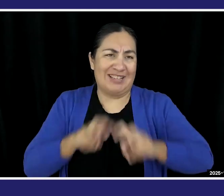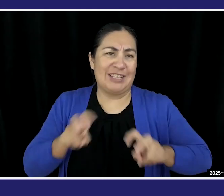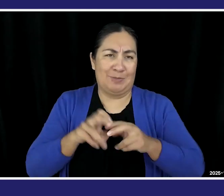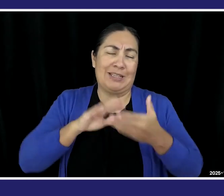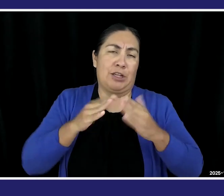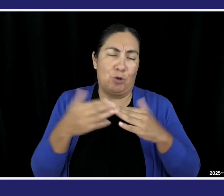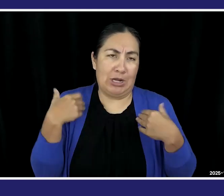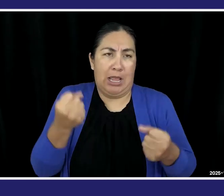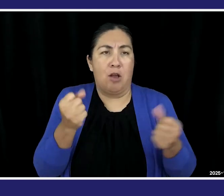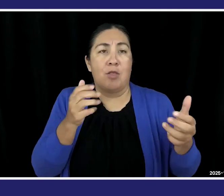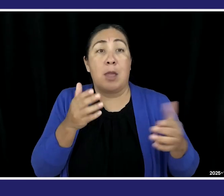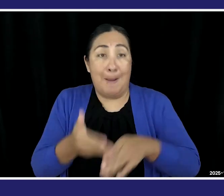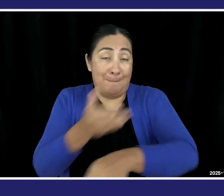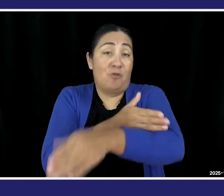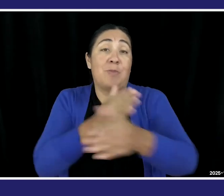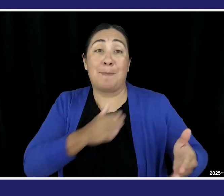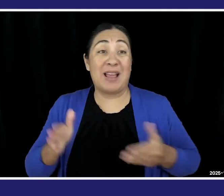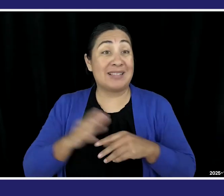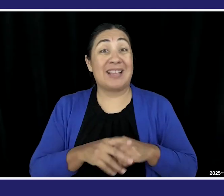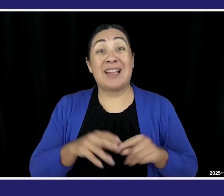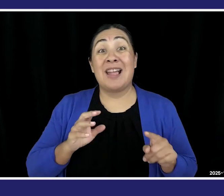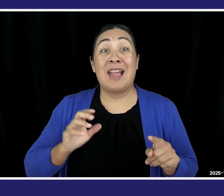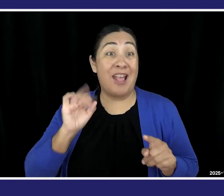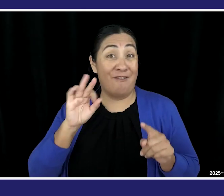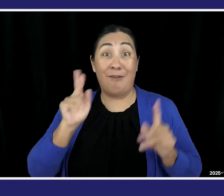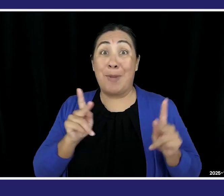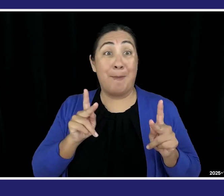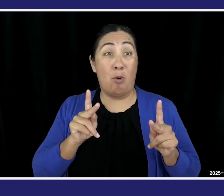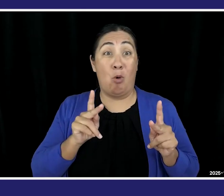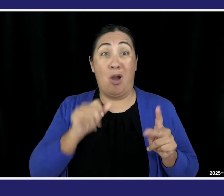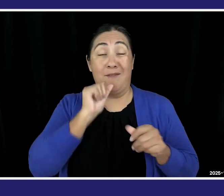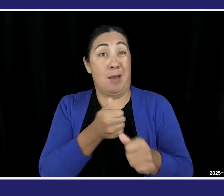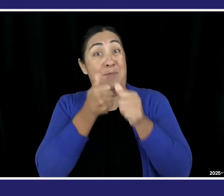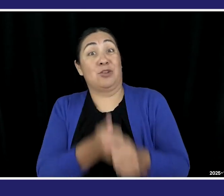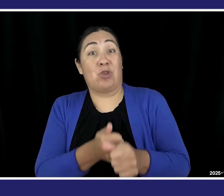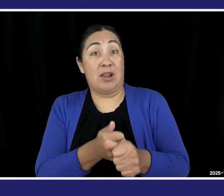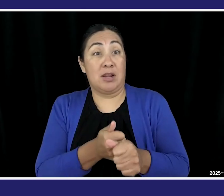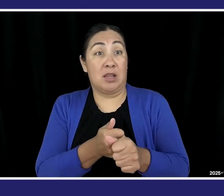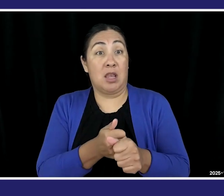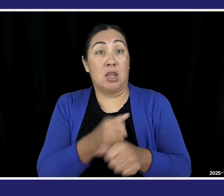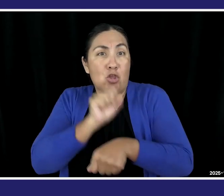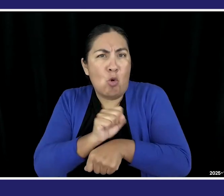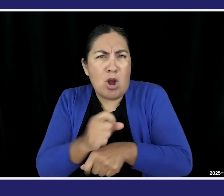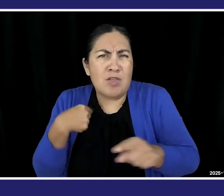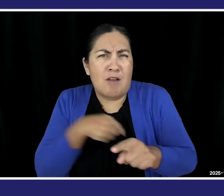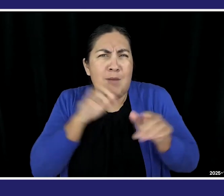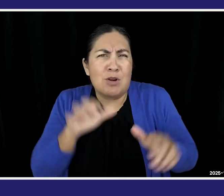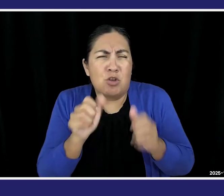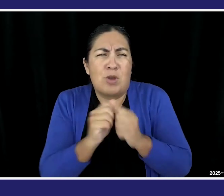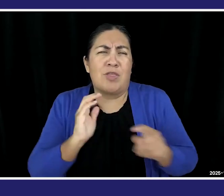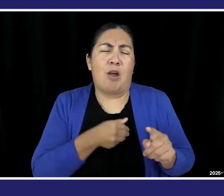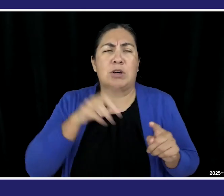tracking the work that we have been doing, again, with our DHCS colleagues around population